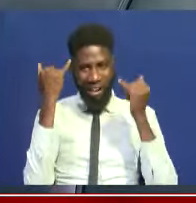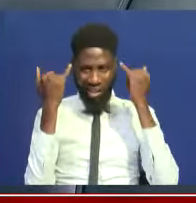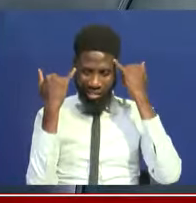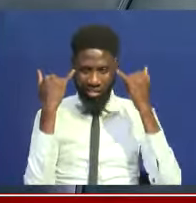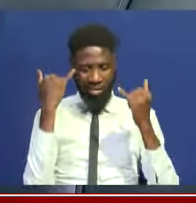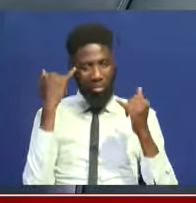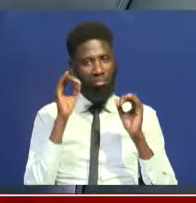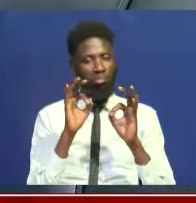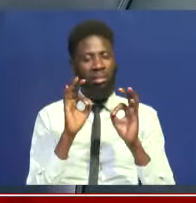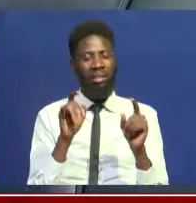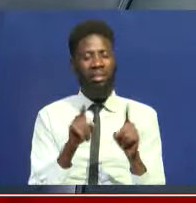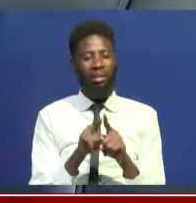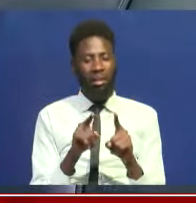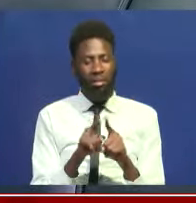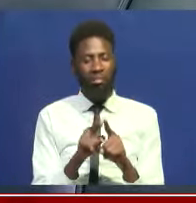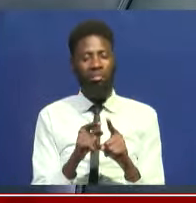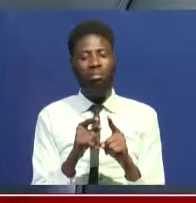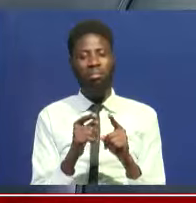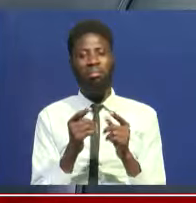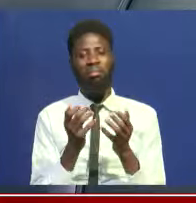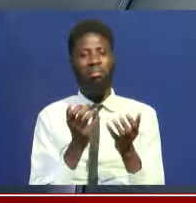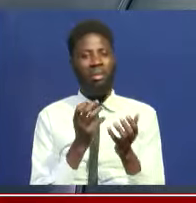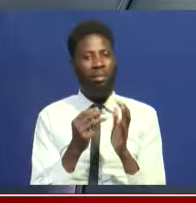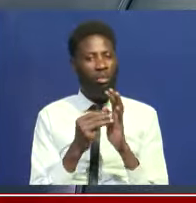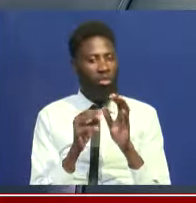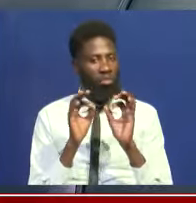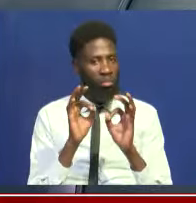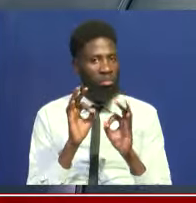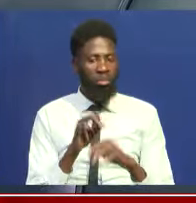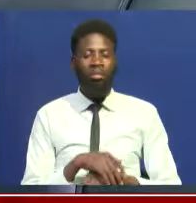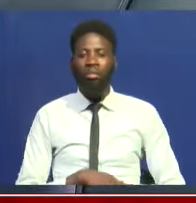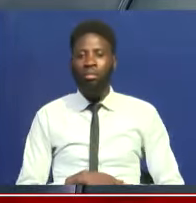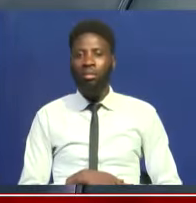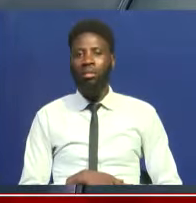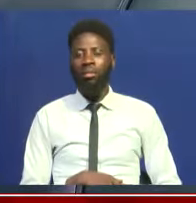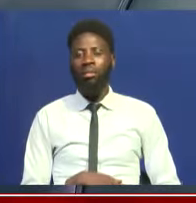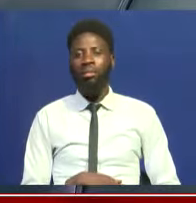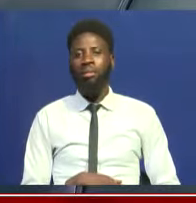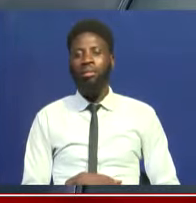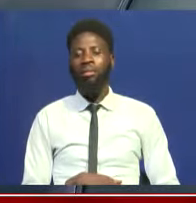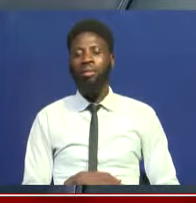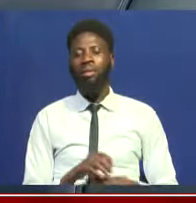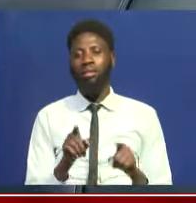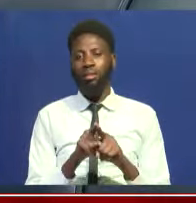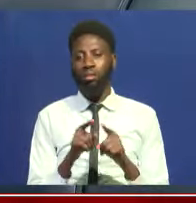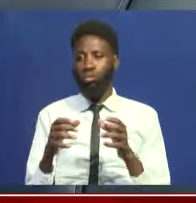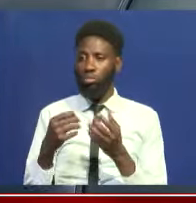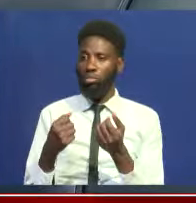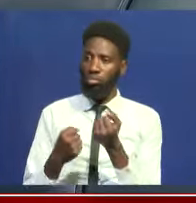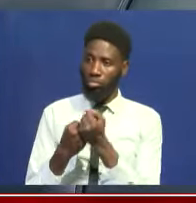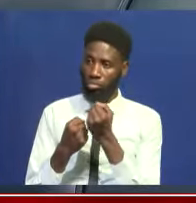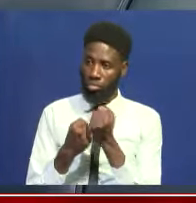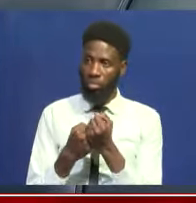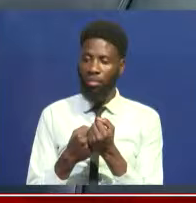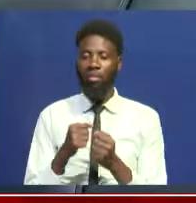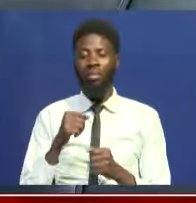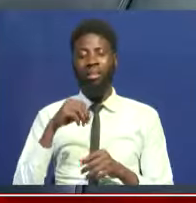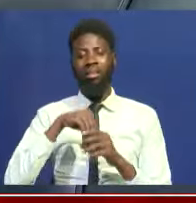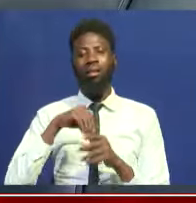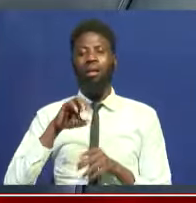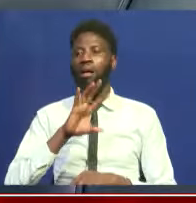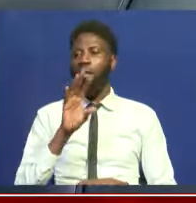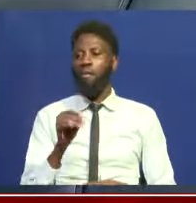great business models, as I said a moment ago. And then you're going to need to have the financiers. And in Africa, I think we need